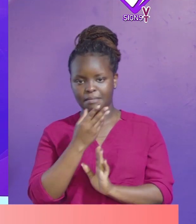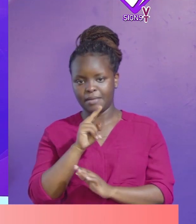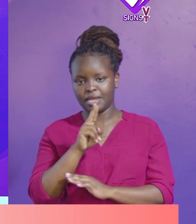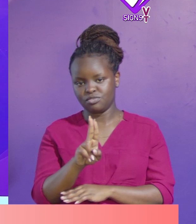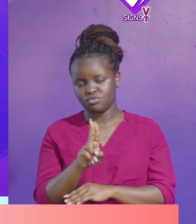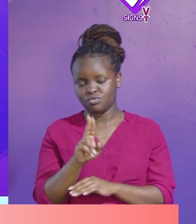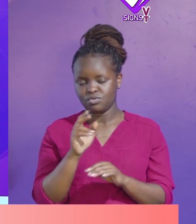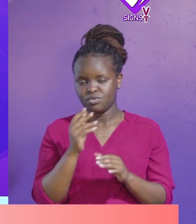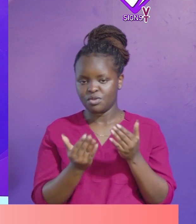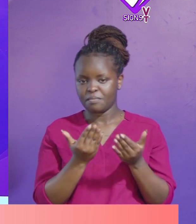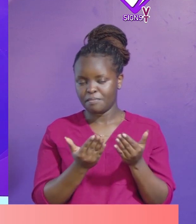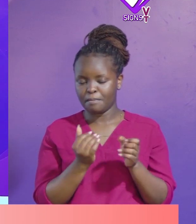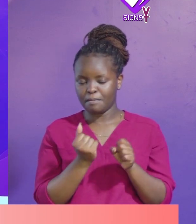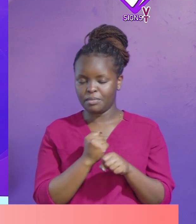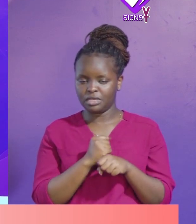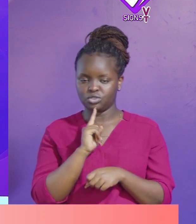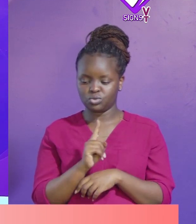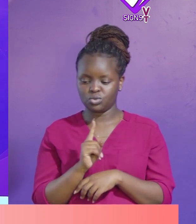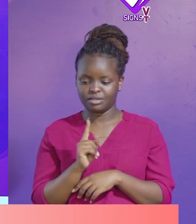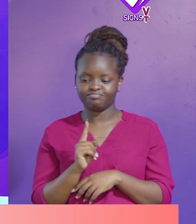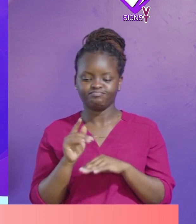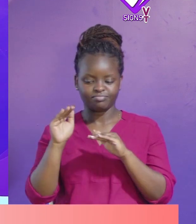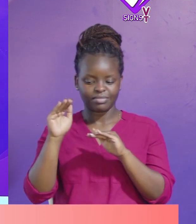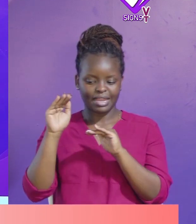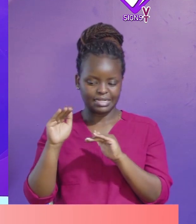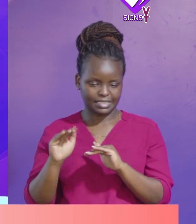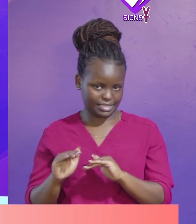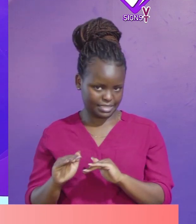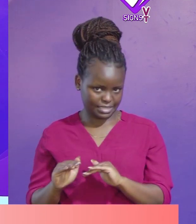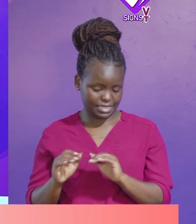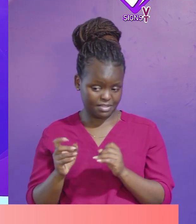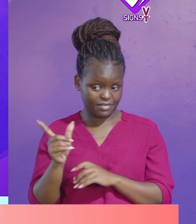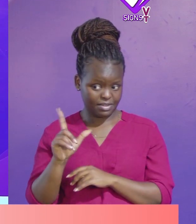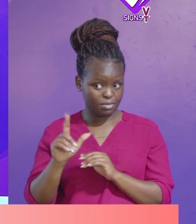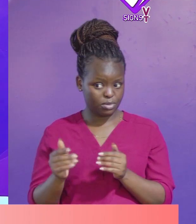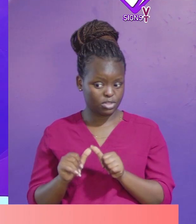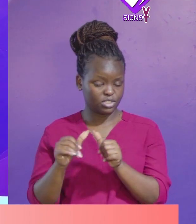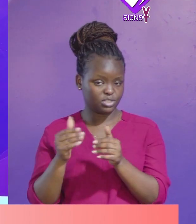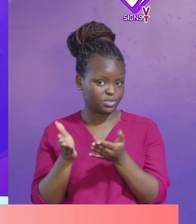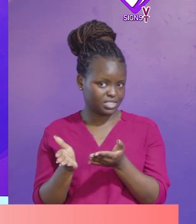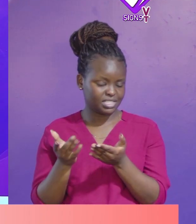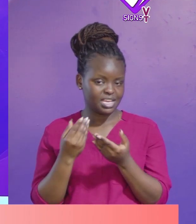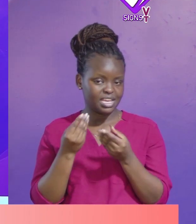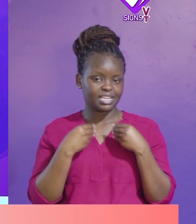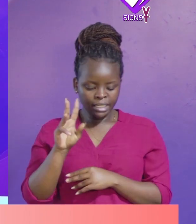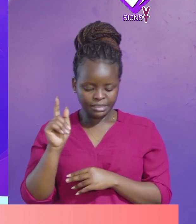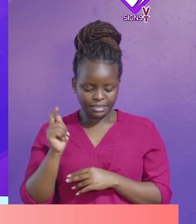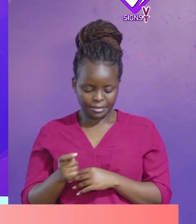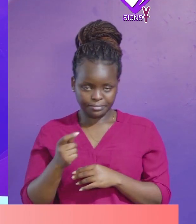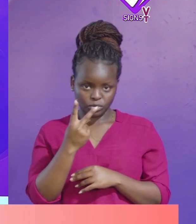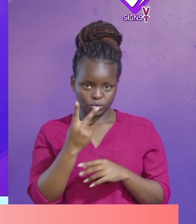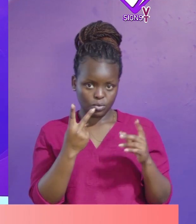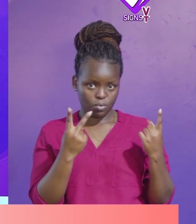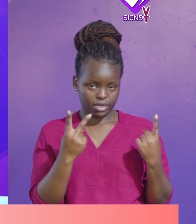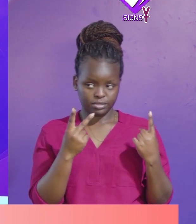their temperature comes down, because this Liverpool, if it continues like this, they are going to give us headaches again. Where some were